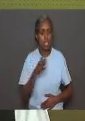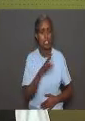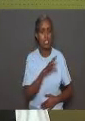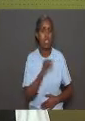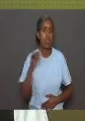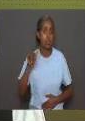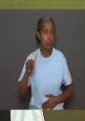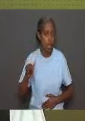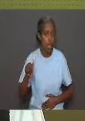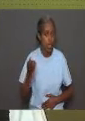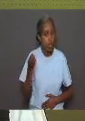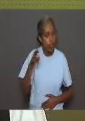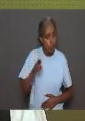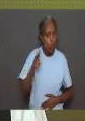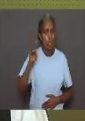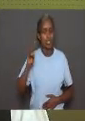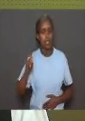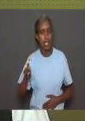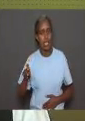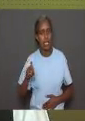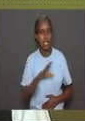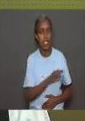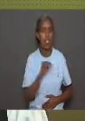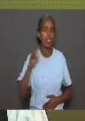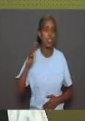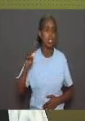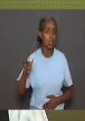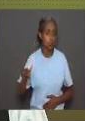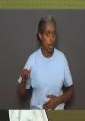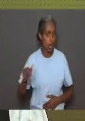y, or dx and dy,